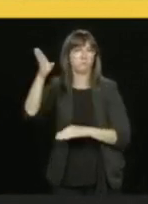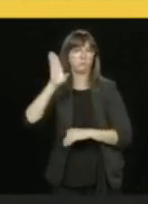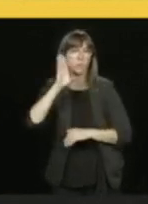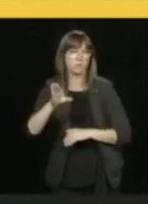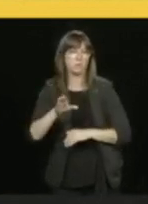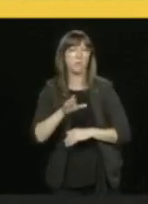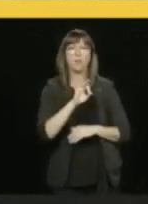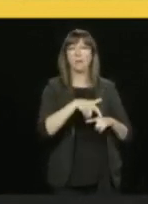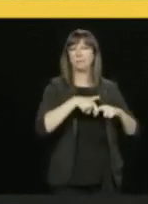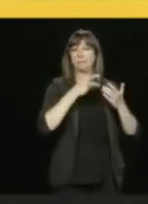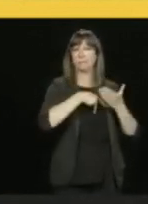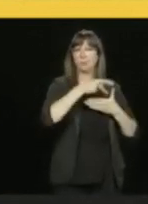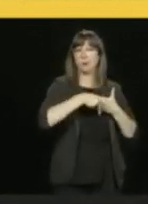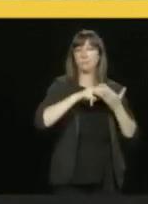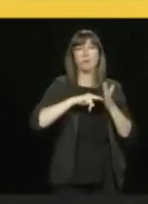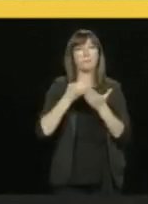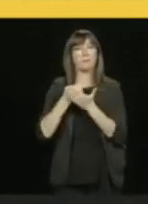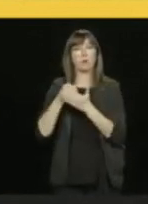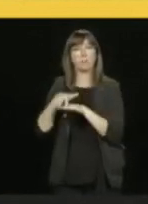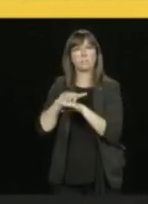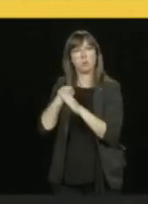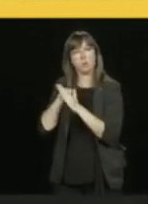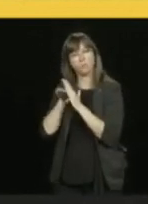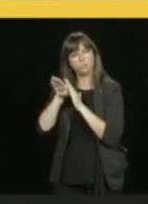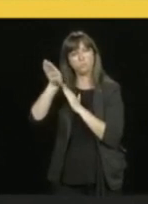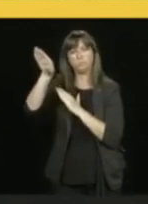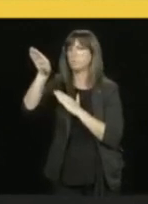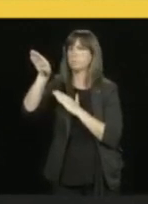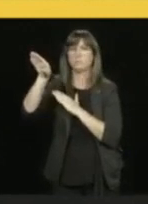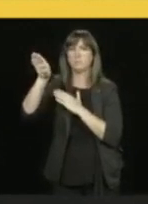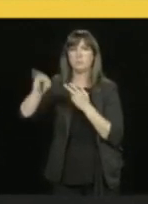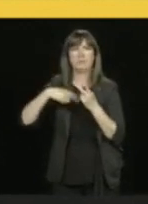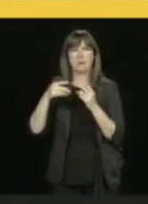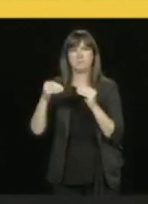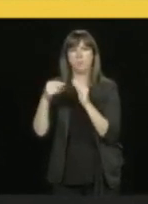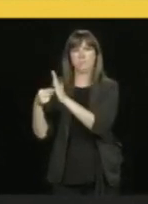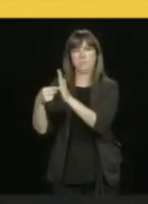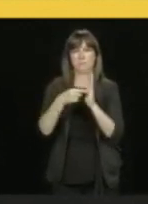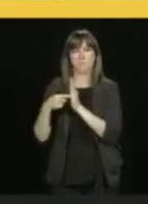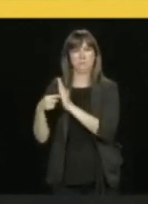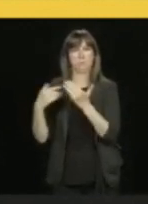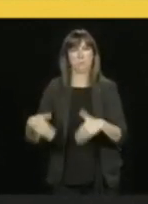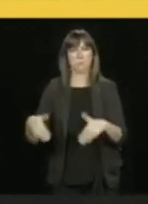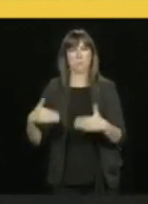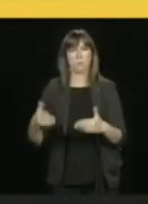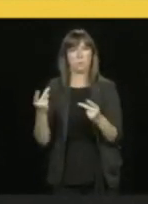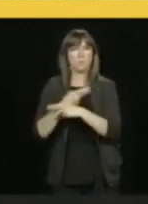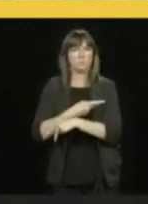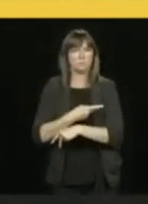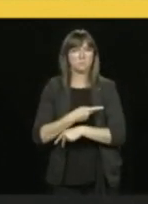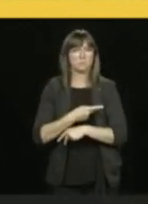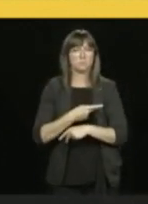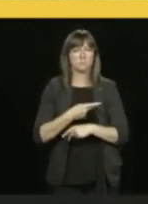mean a slower recovery and bigger deficits in the long run. While we're dealing with this pandemic, I don't want